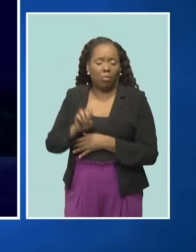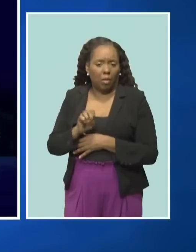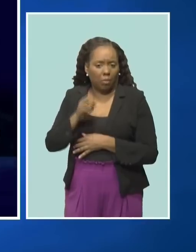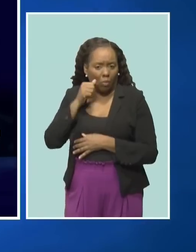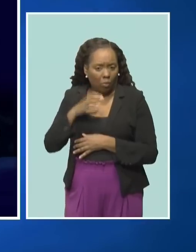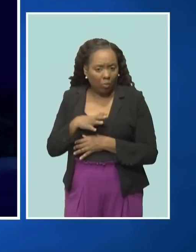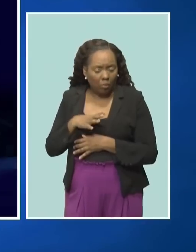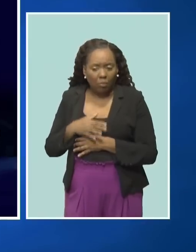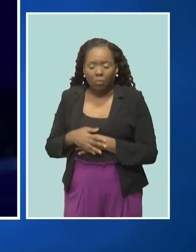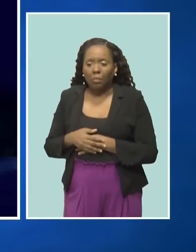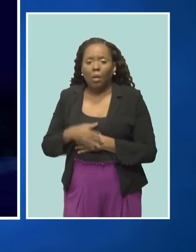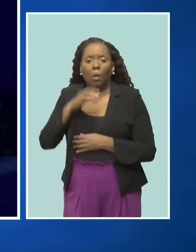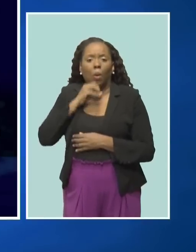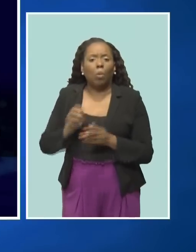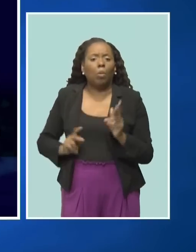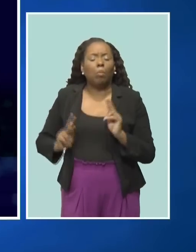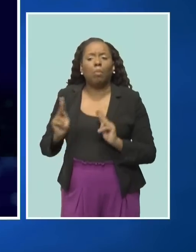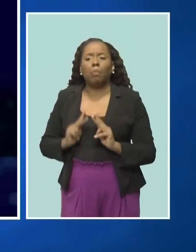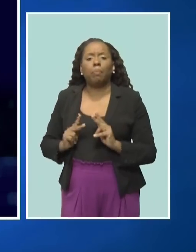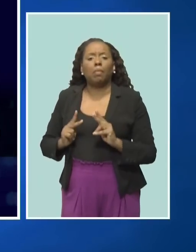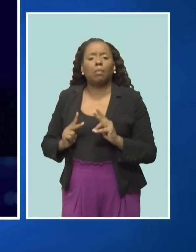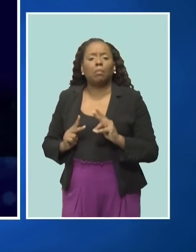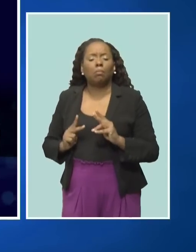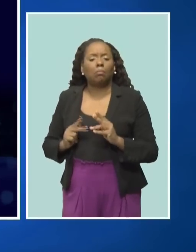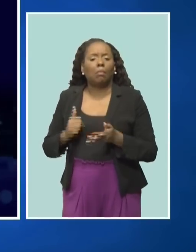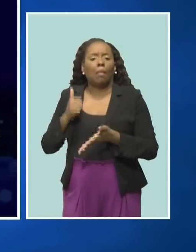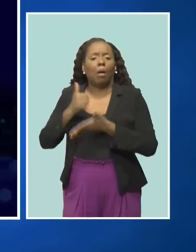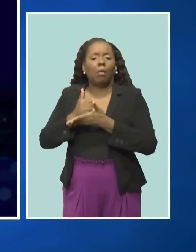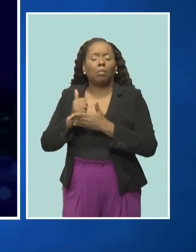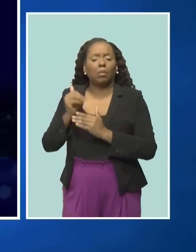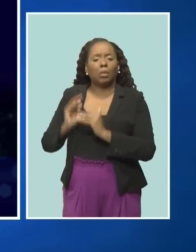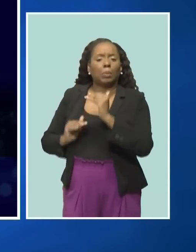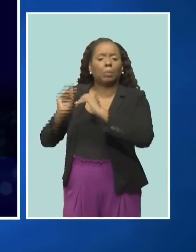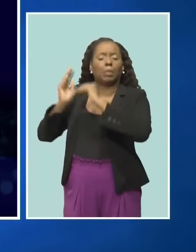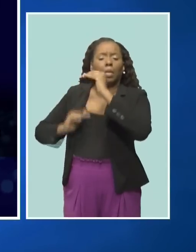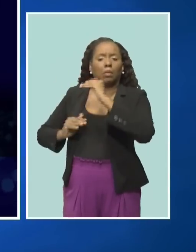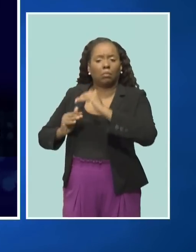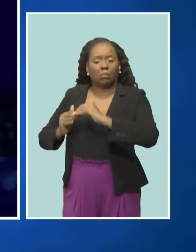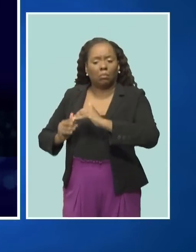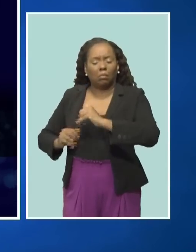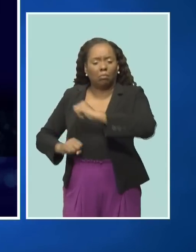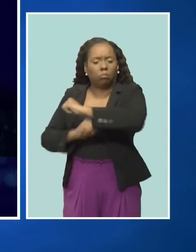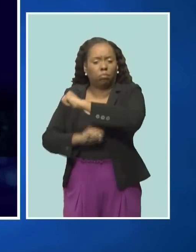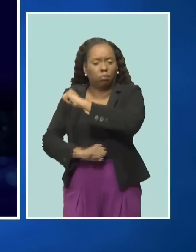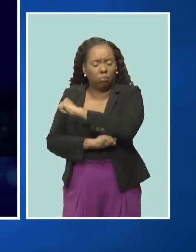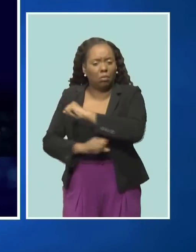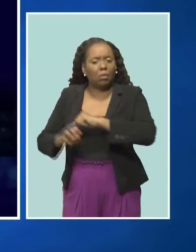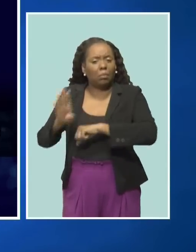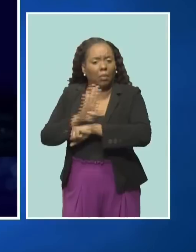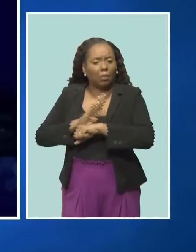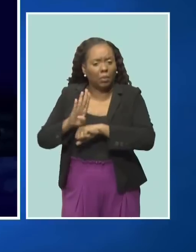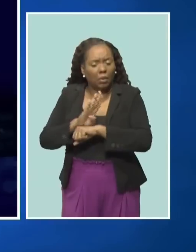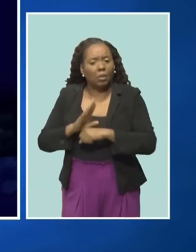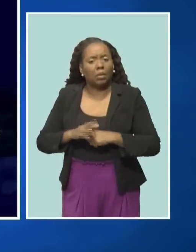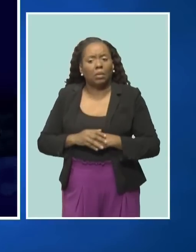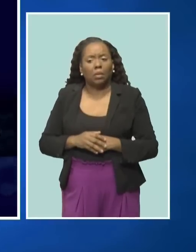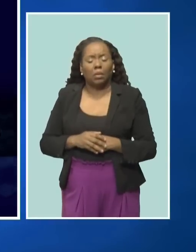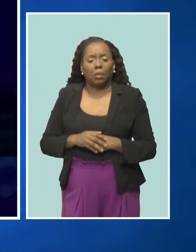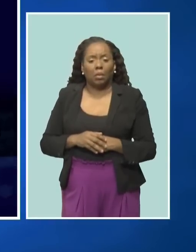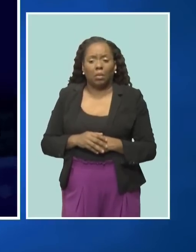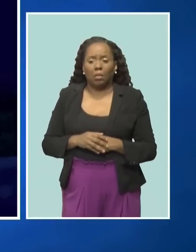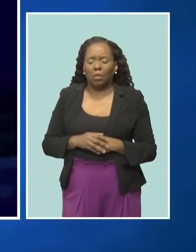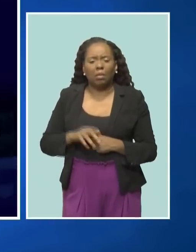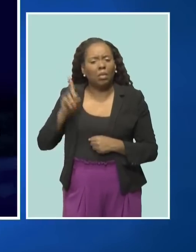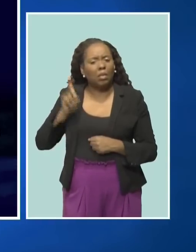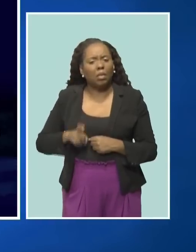this country up, and they ought to be able to retire and